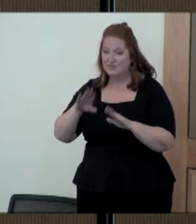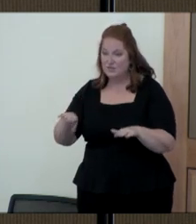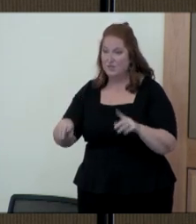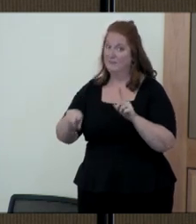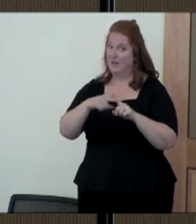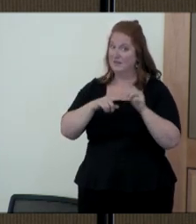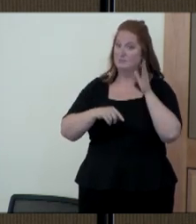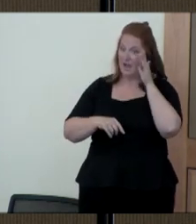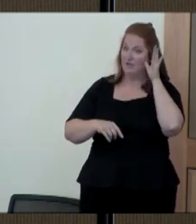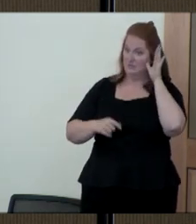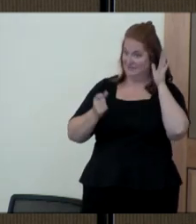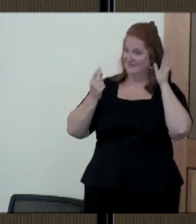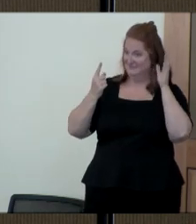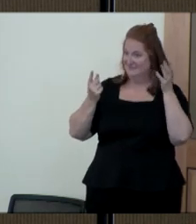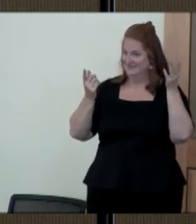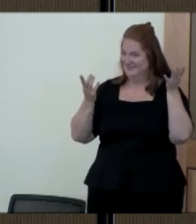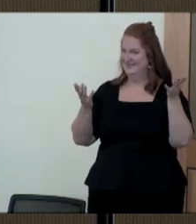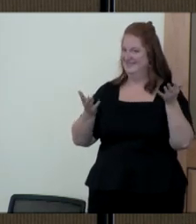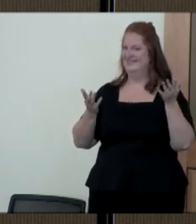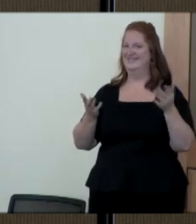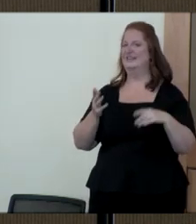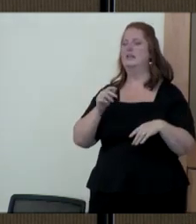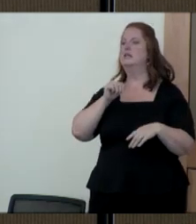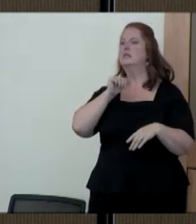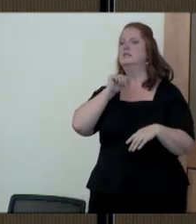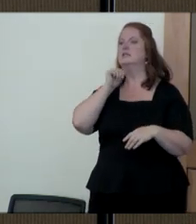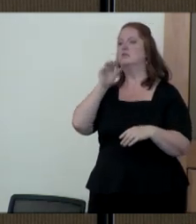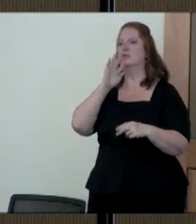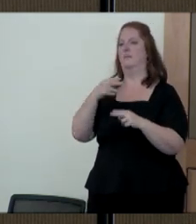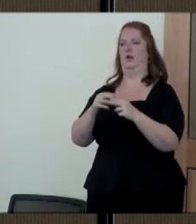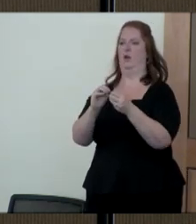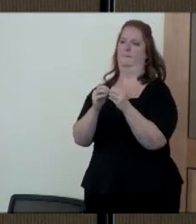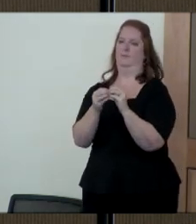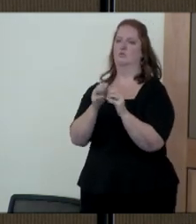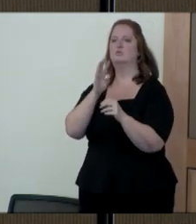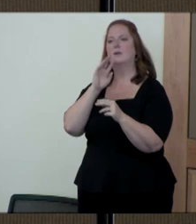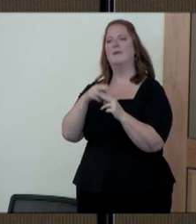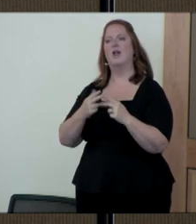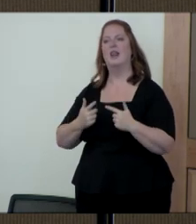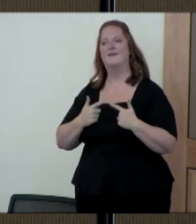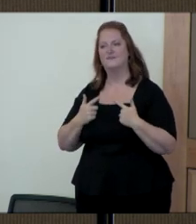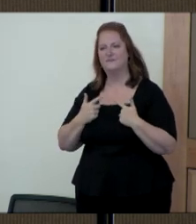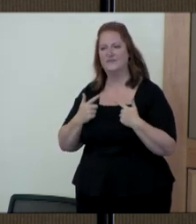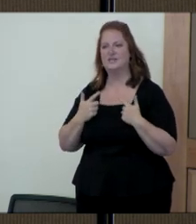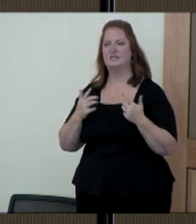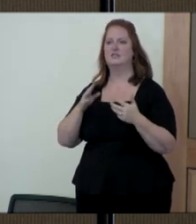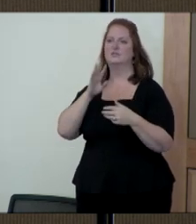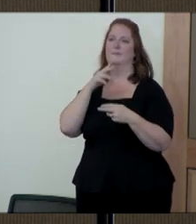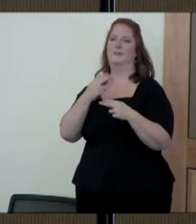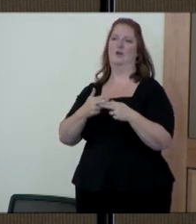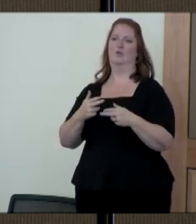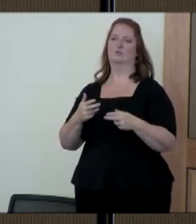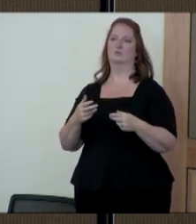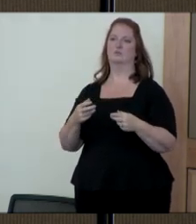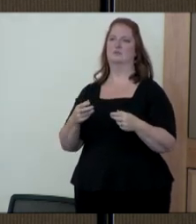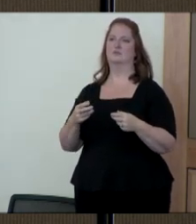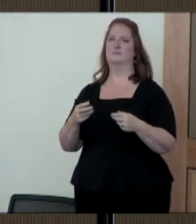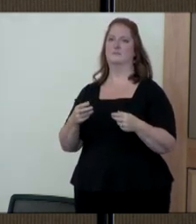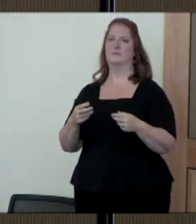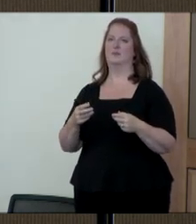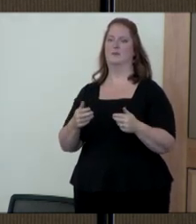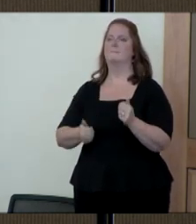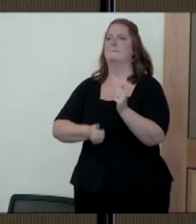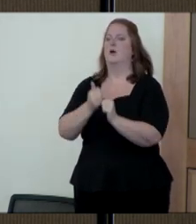too. It's not about numbers, it's about lives, it's about there being nothing more important than